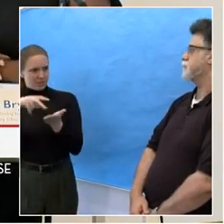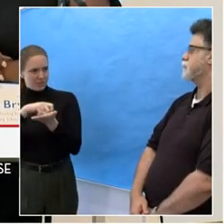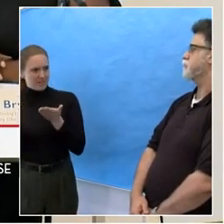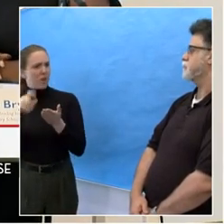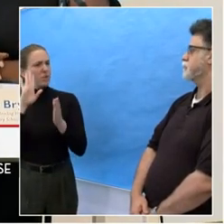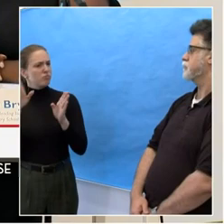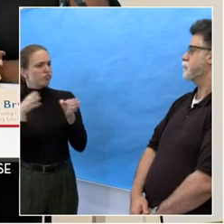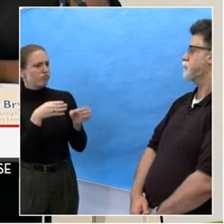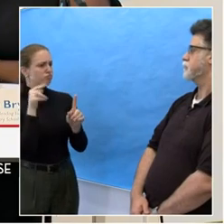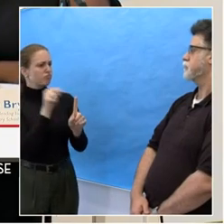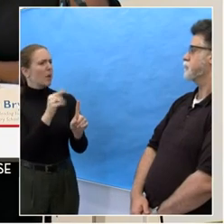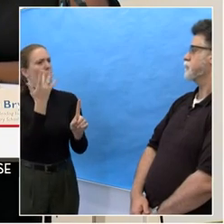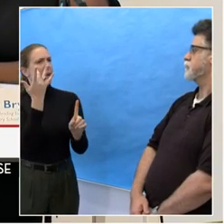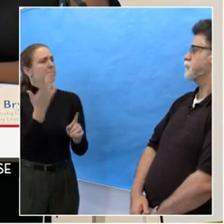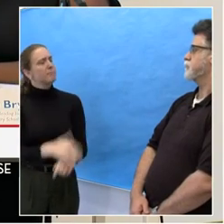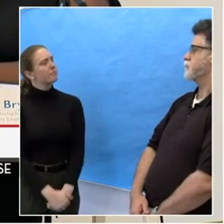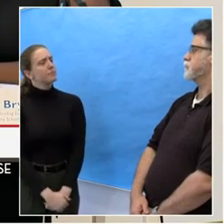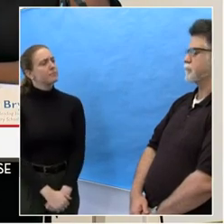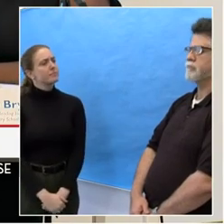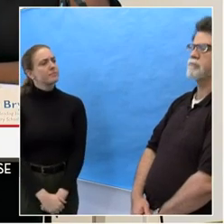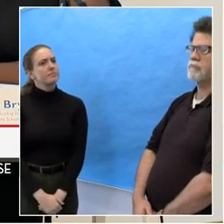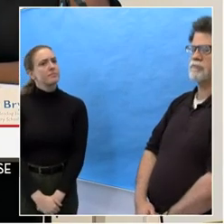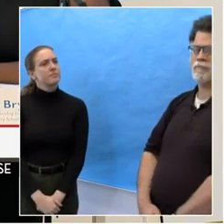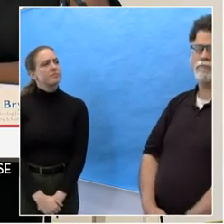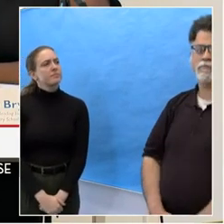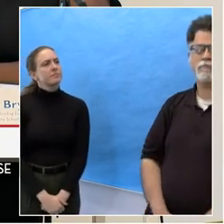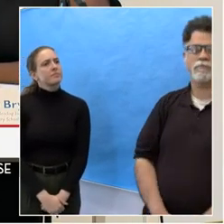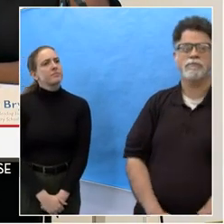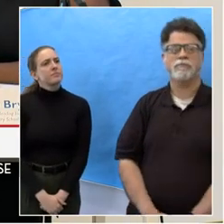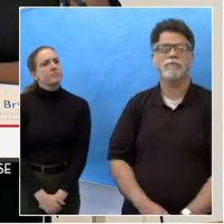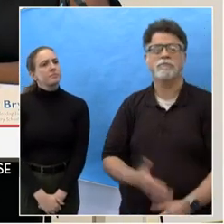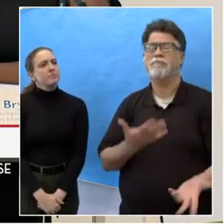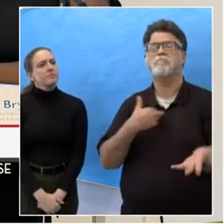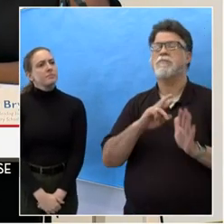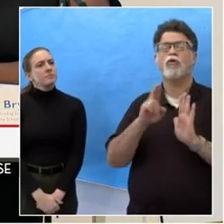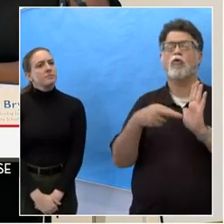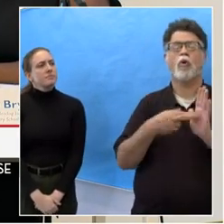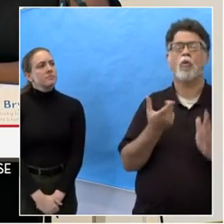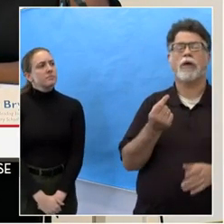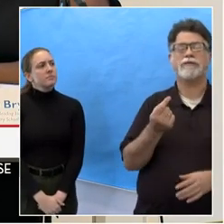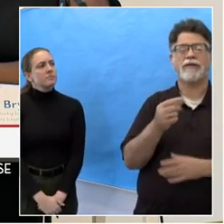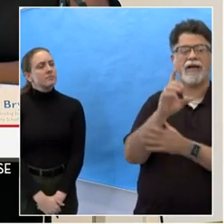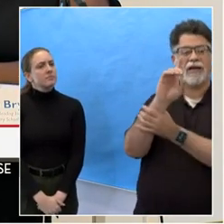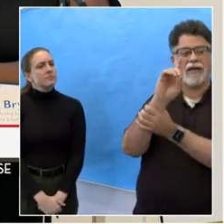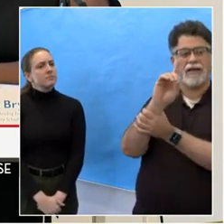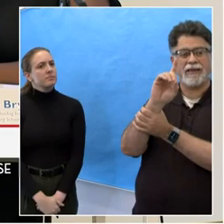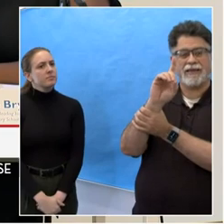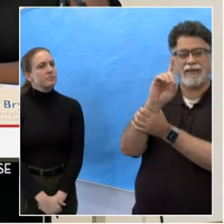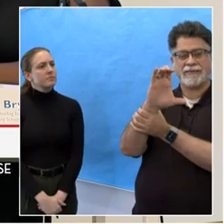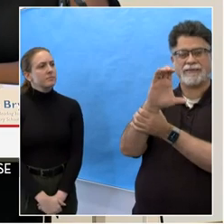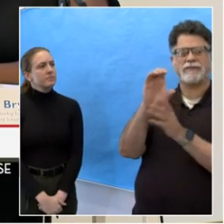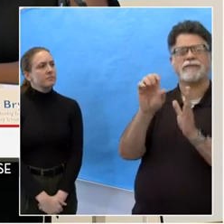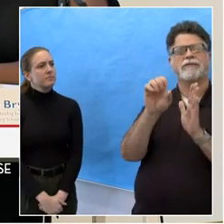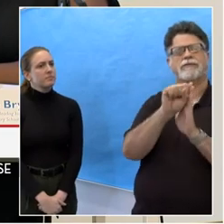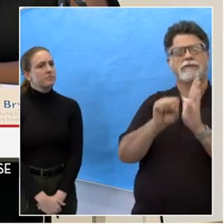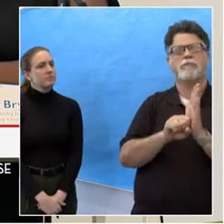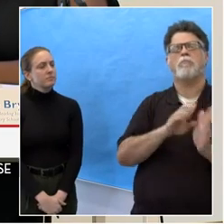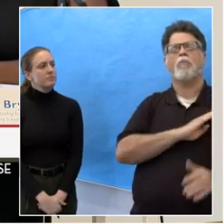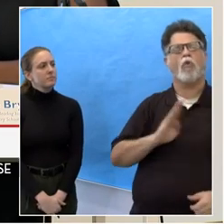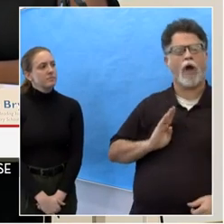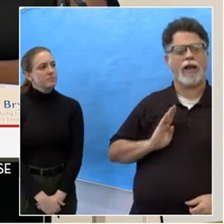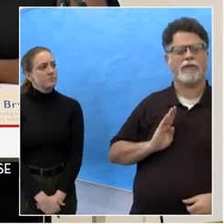So in my role on the DC State Board of Education, I have had the opportunity to speak with over 100 reading instructors across the